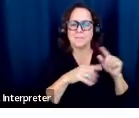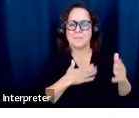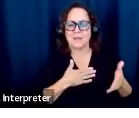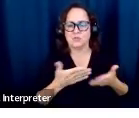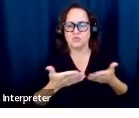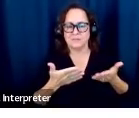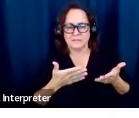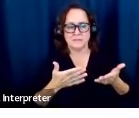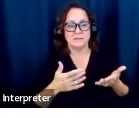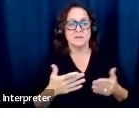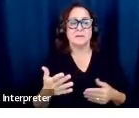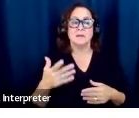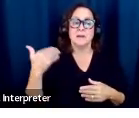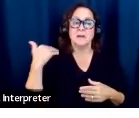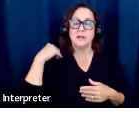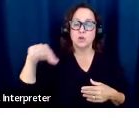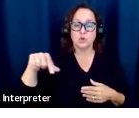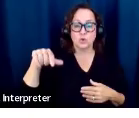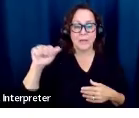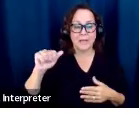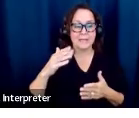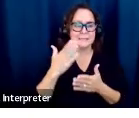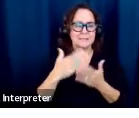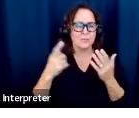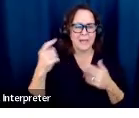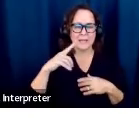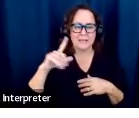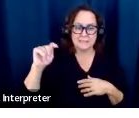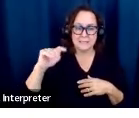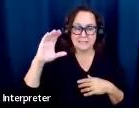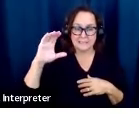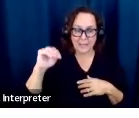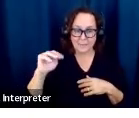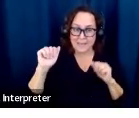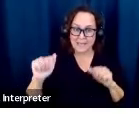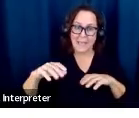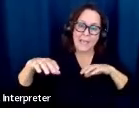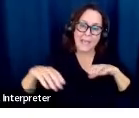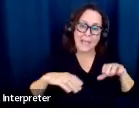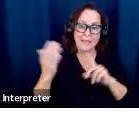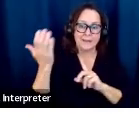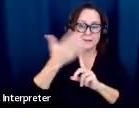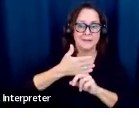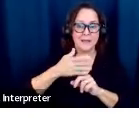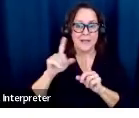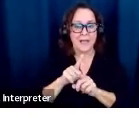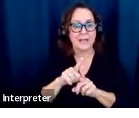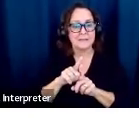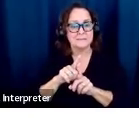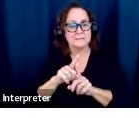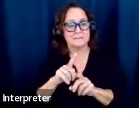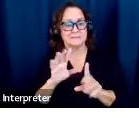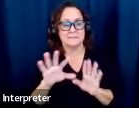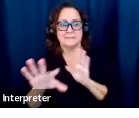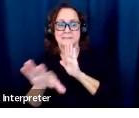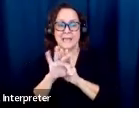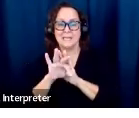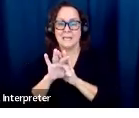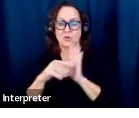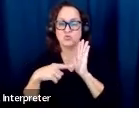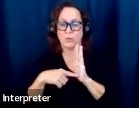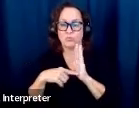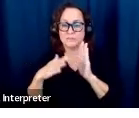at the last town hall, someone asked if a TCM or a service provider could act as a participant's designated representative for